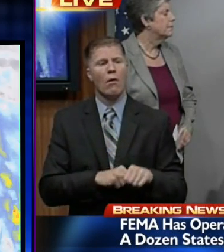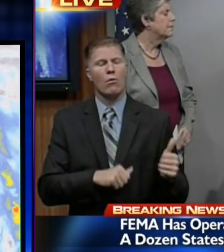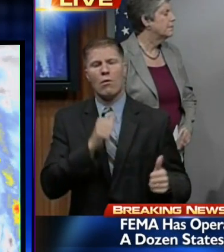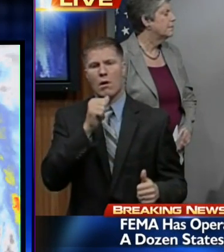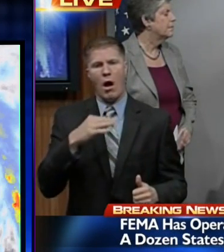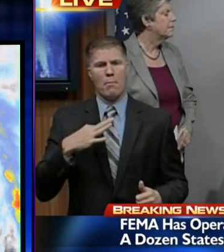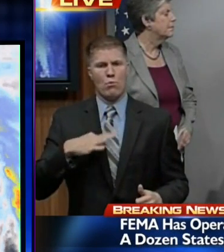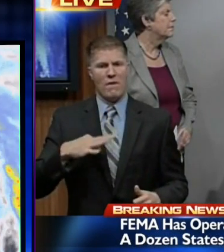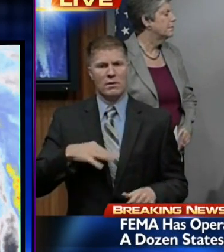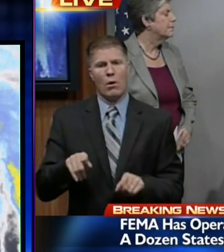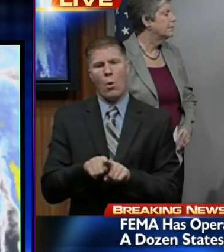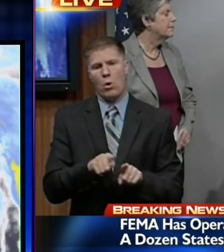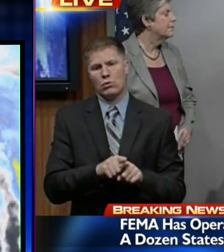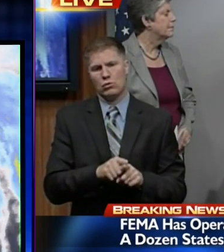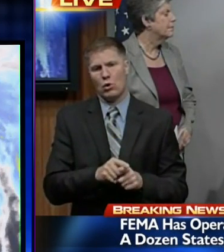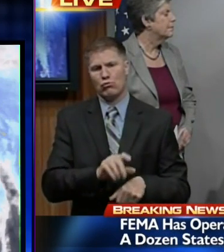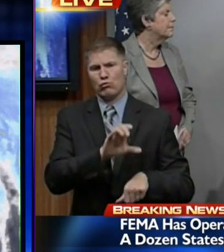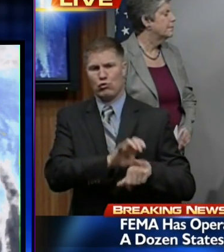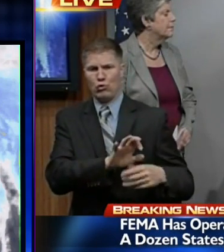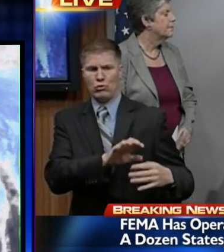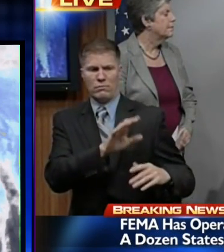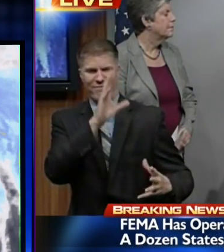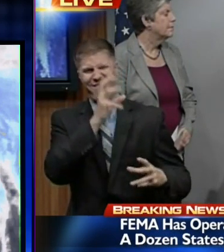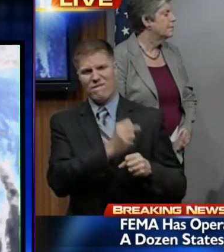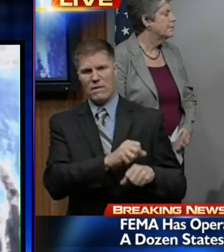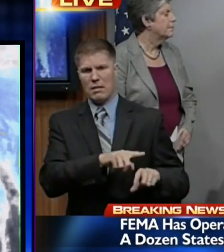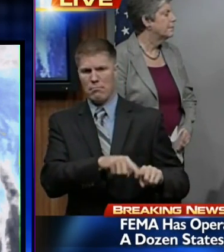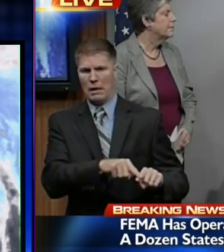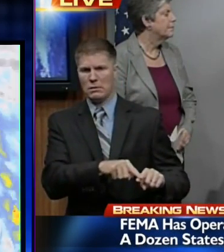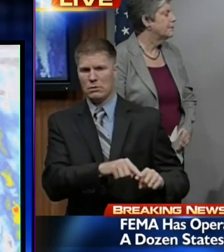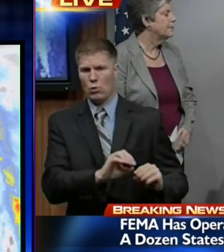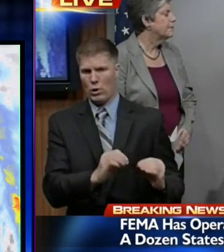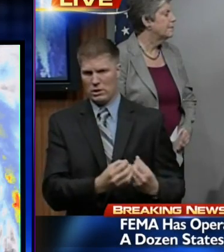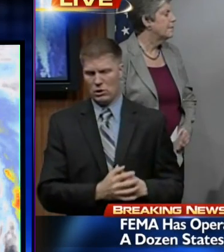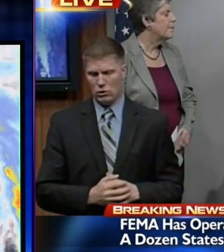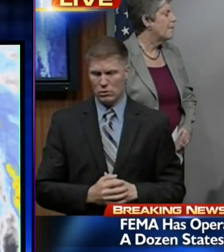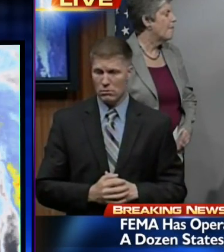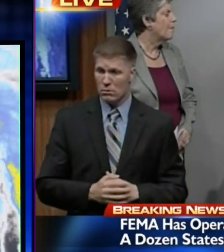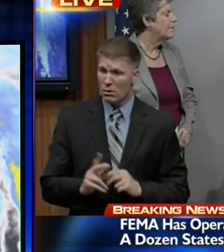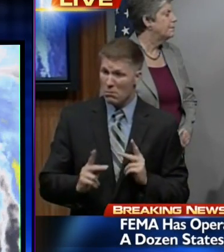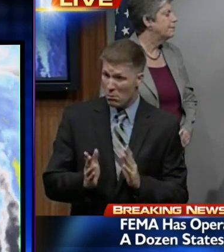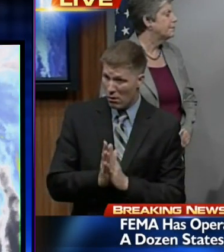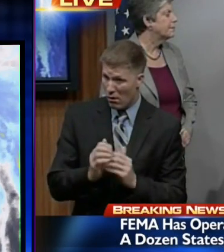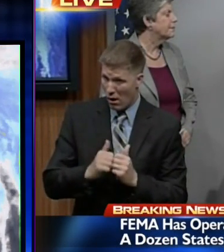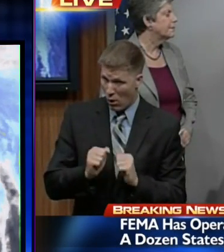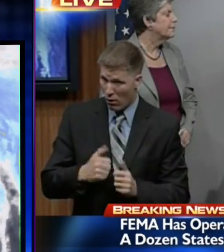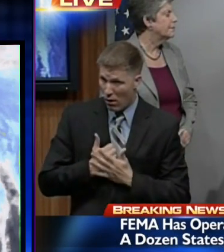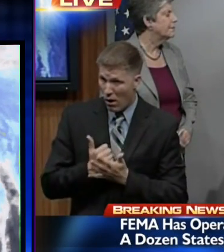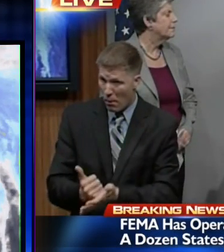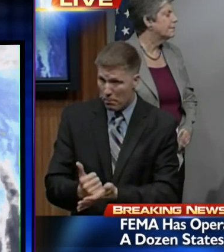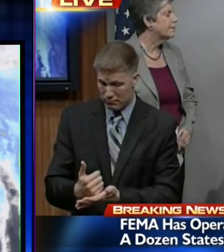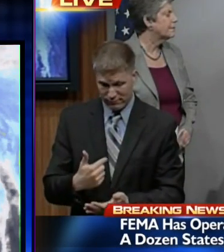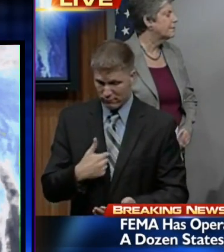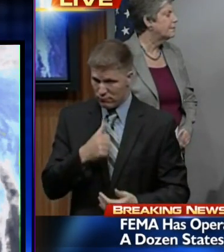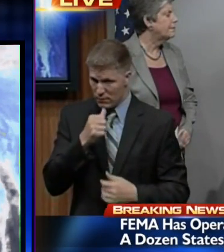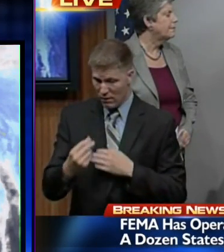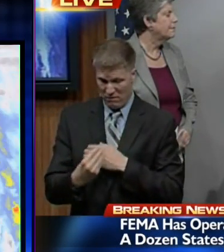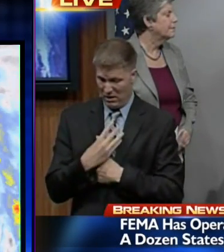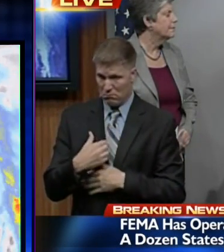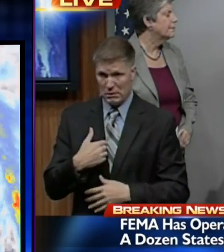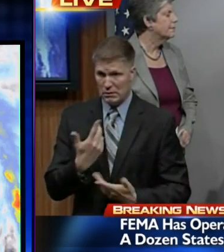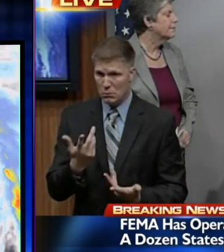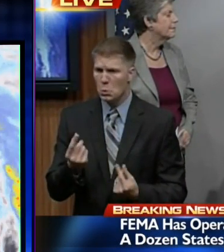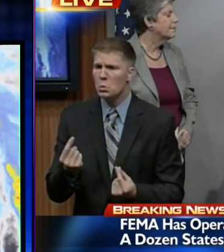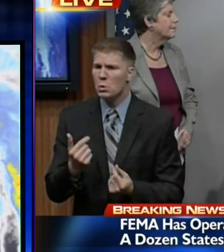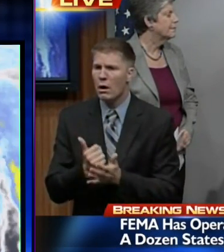and the faith-based organizations. People have asked what it is that they can do to help those that are not in the affected area.